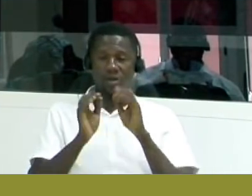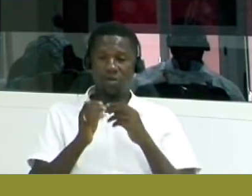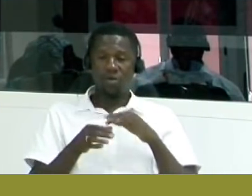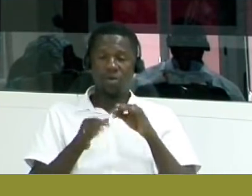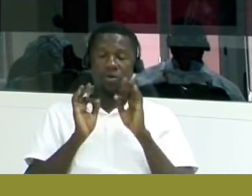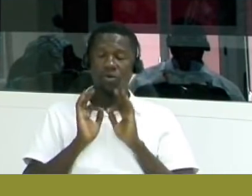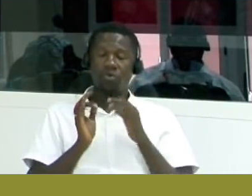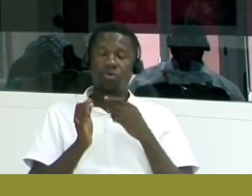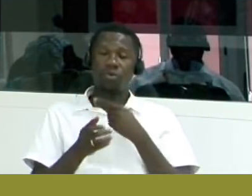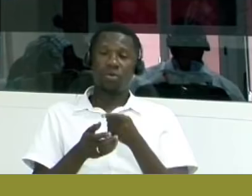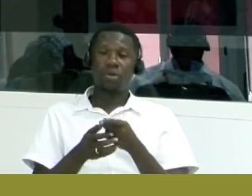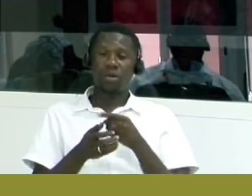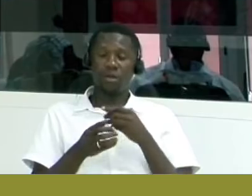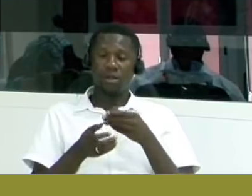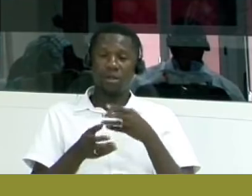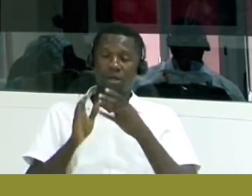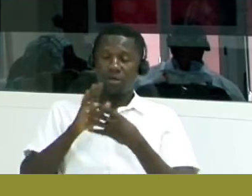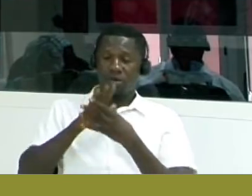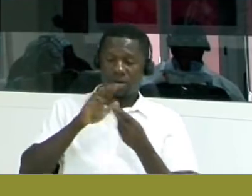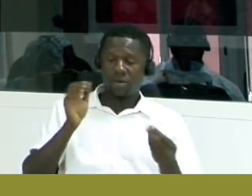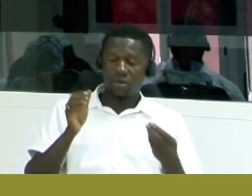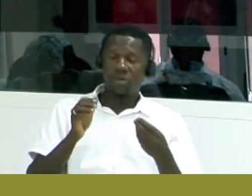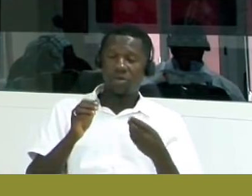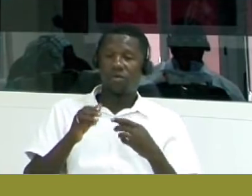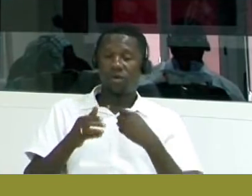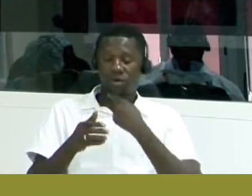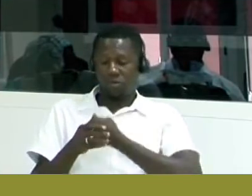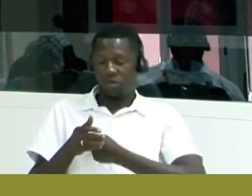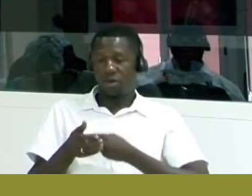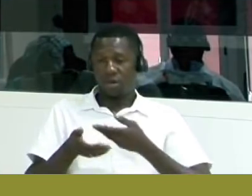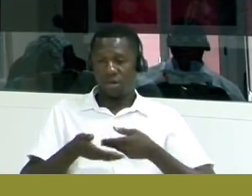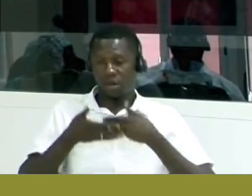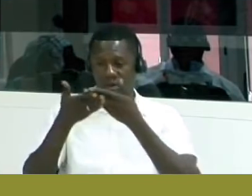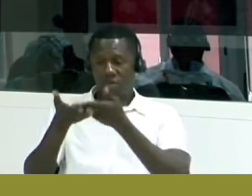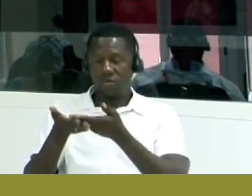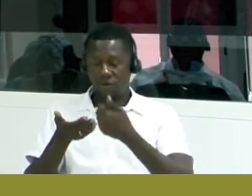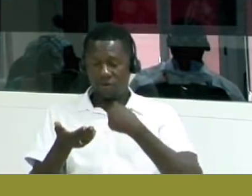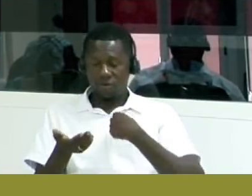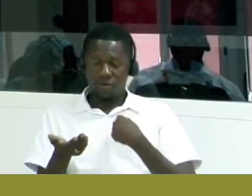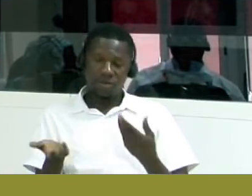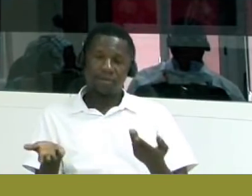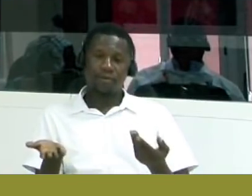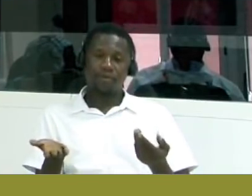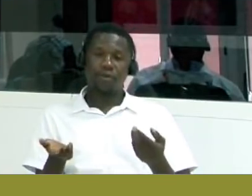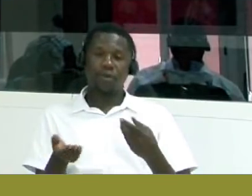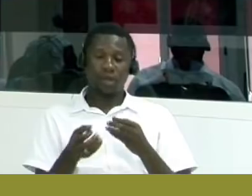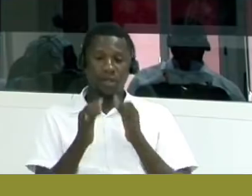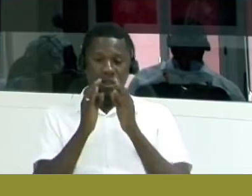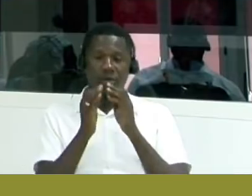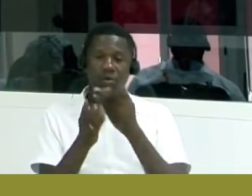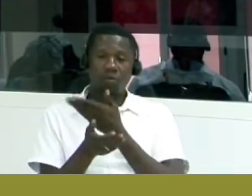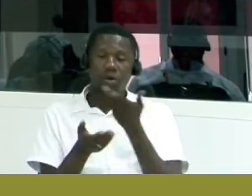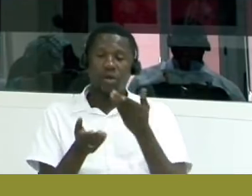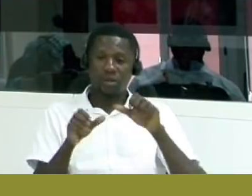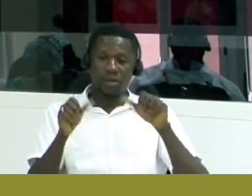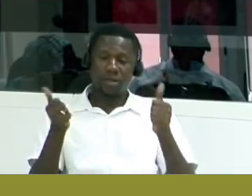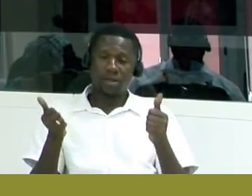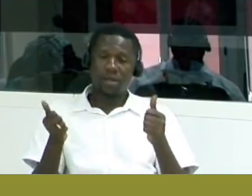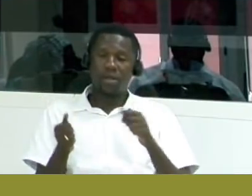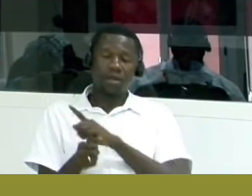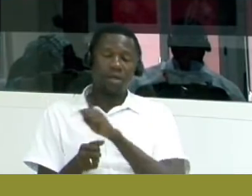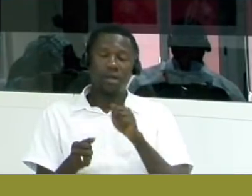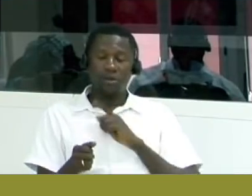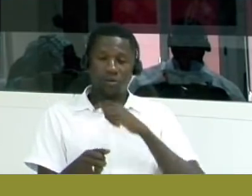the post-mortem and handed it over to me. He said that's where it starts, and they will work